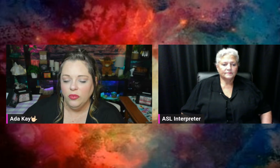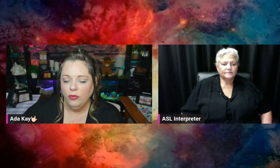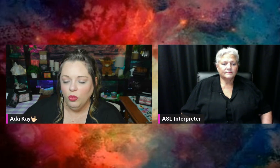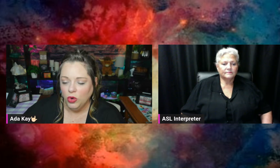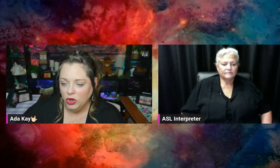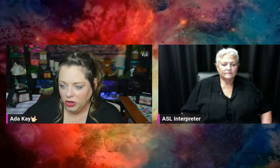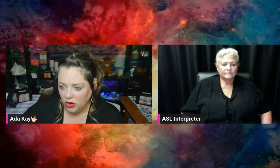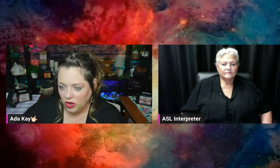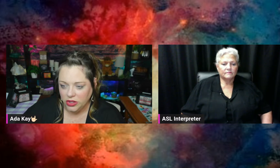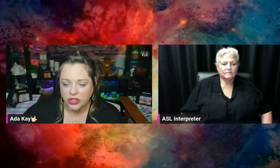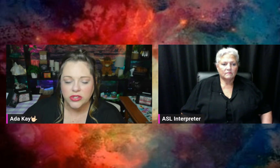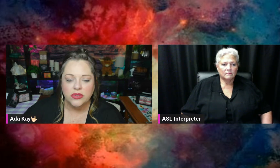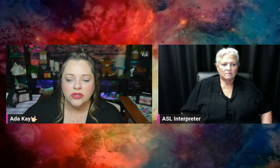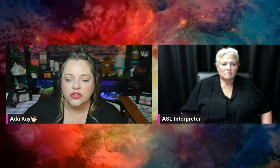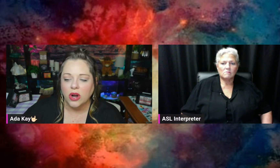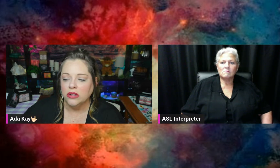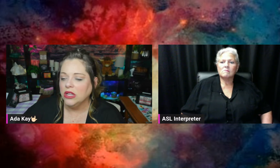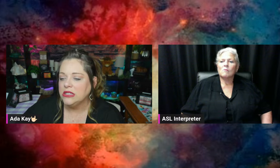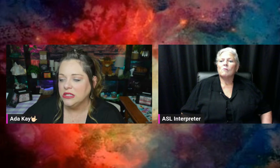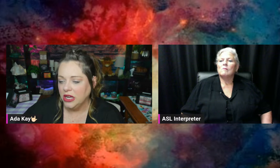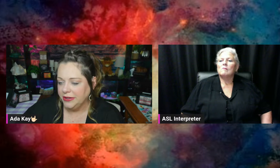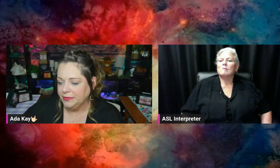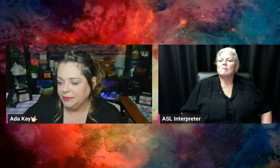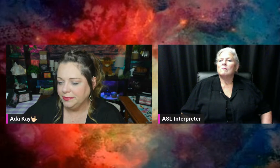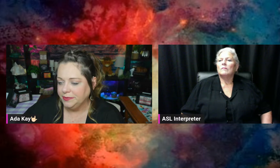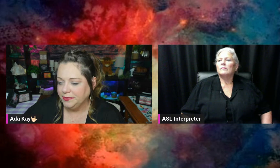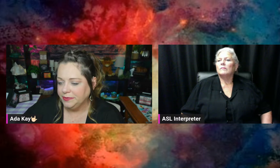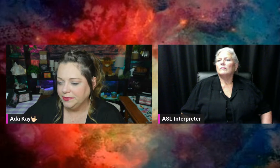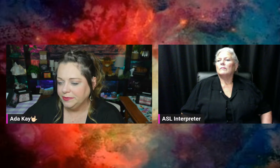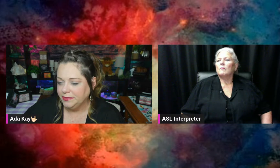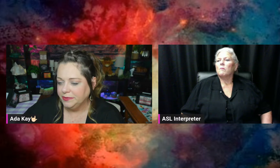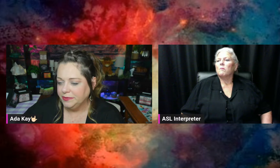if you were not on this trial last night,